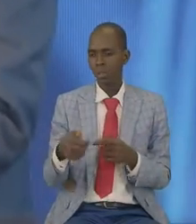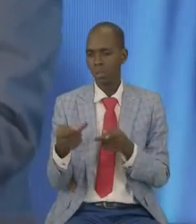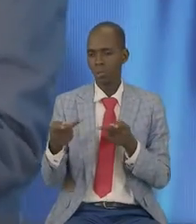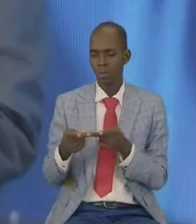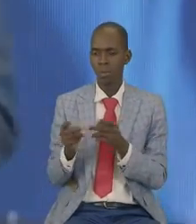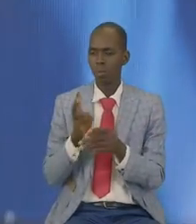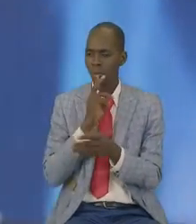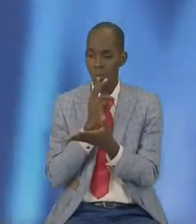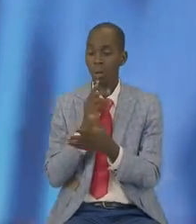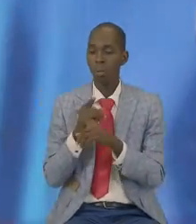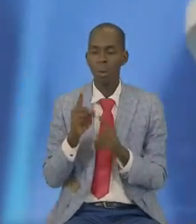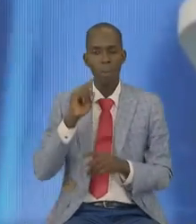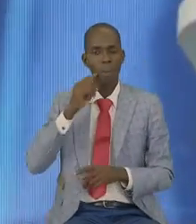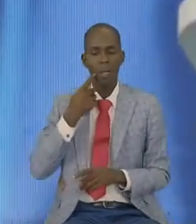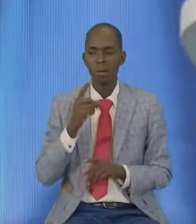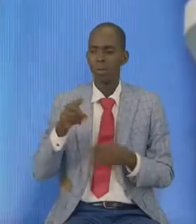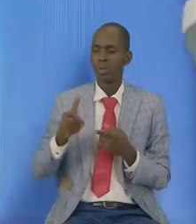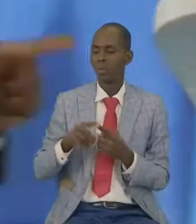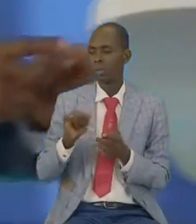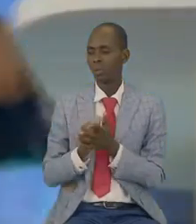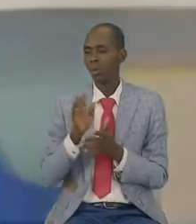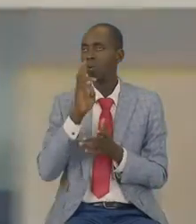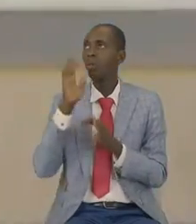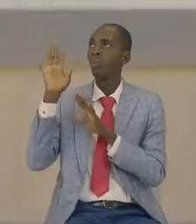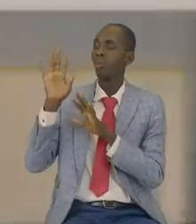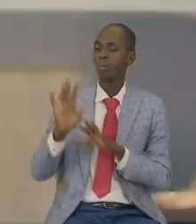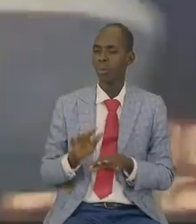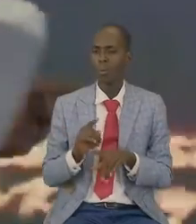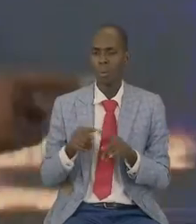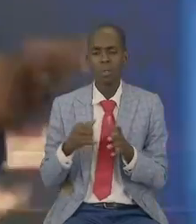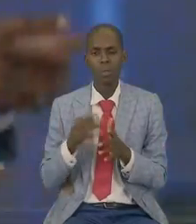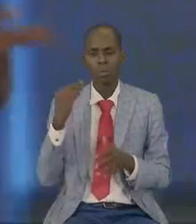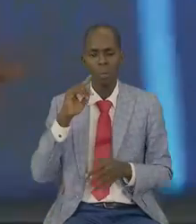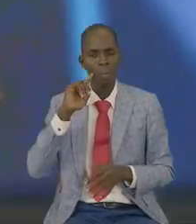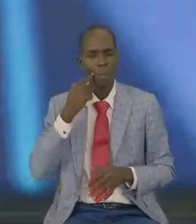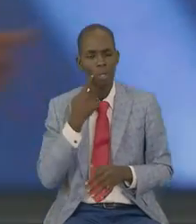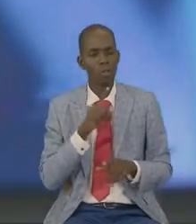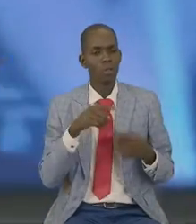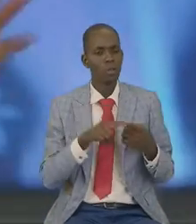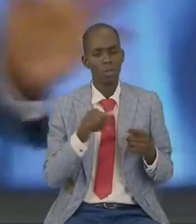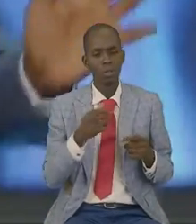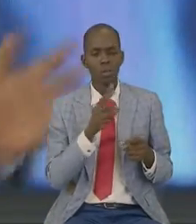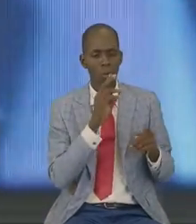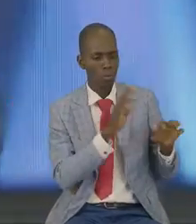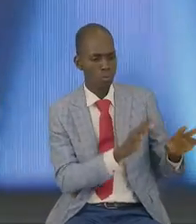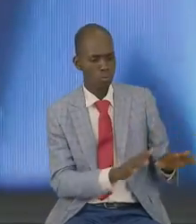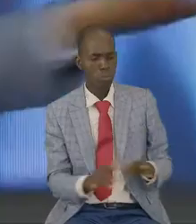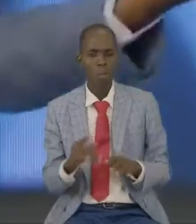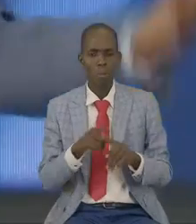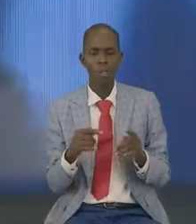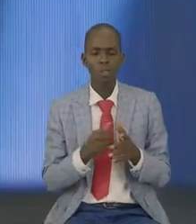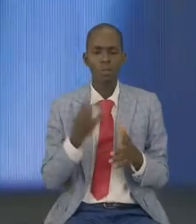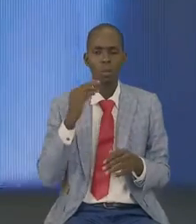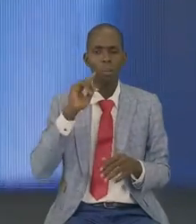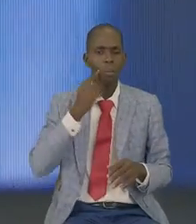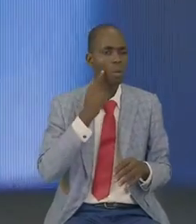was bitter. They went to that brook, it was bitter. They went to this other rivulet, and it was bitter.